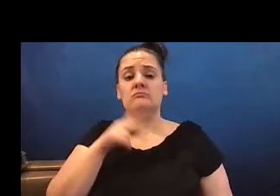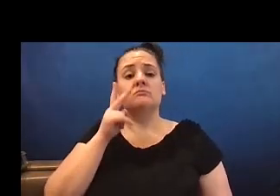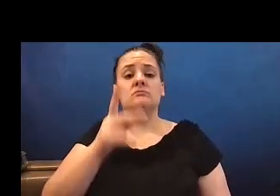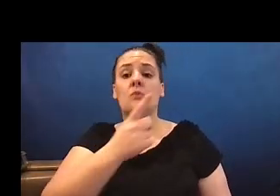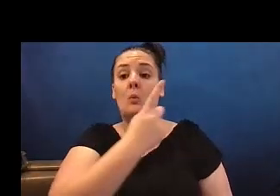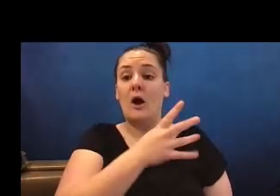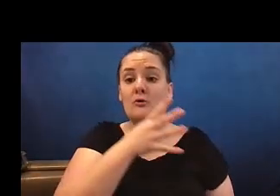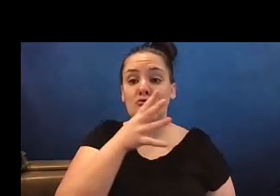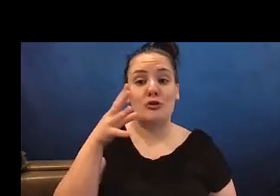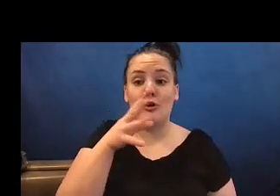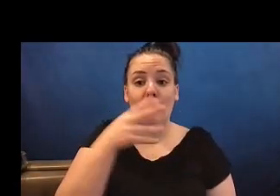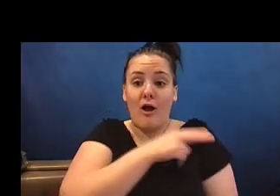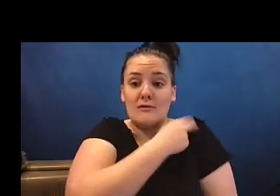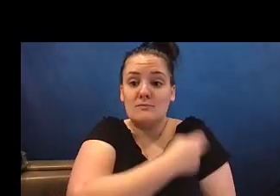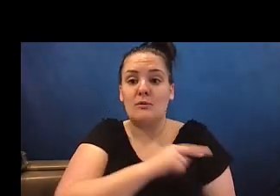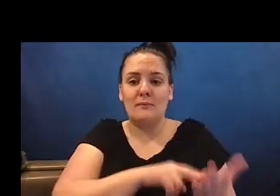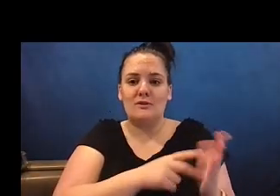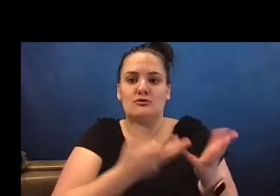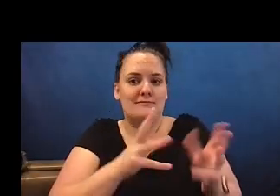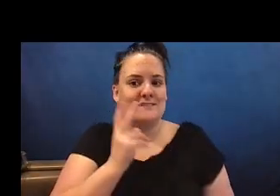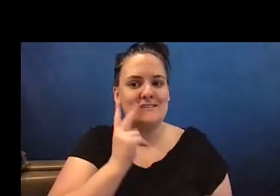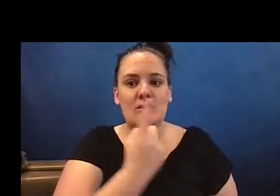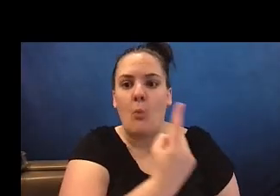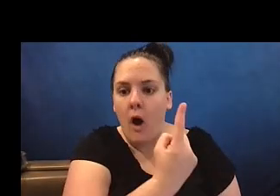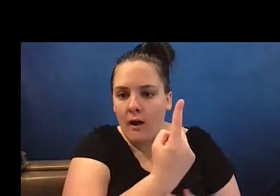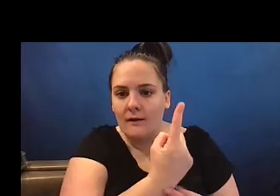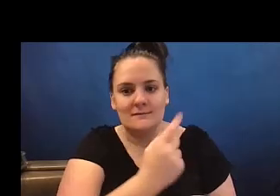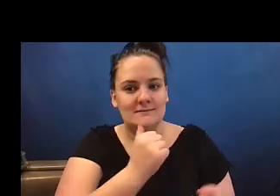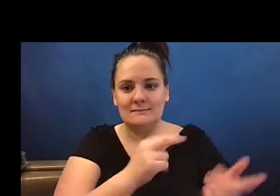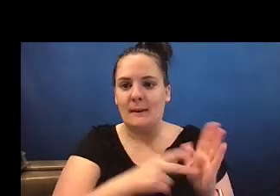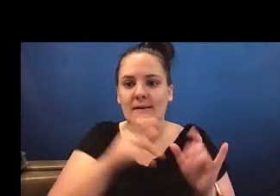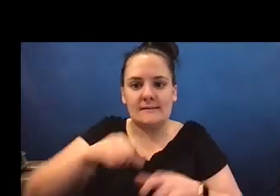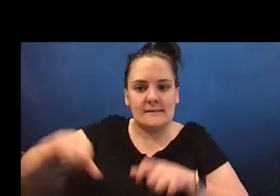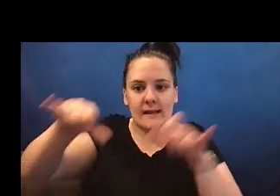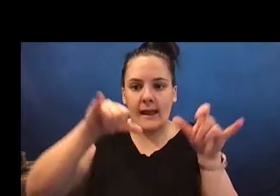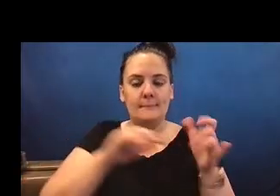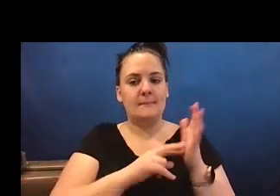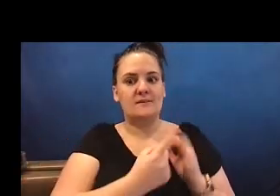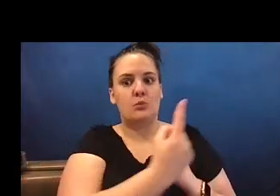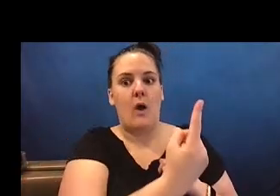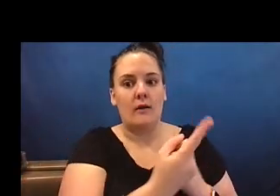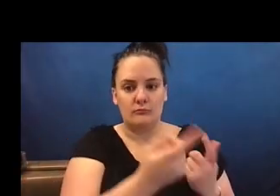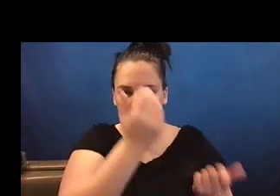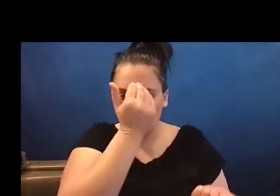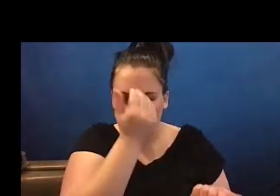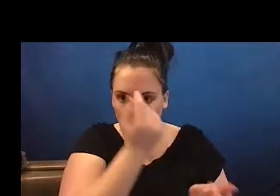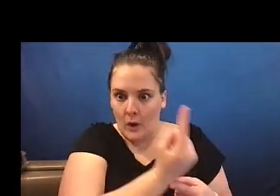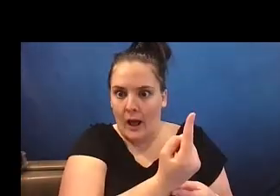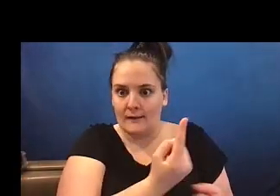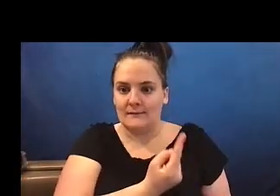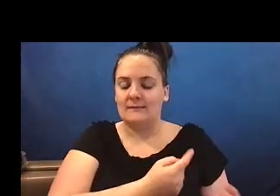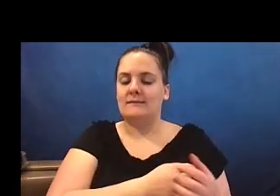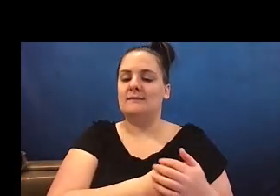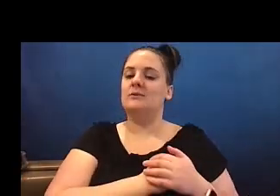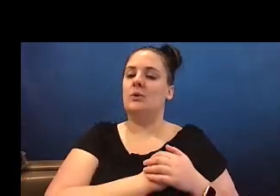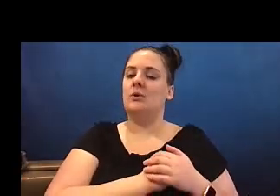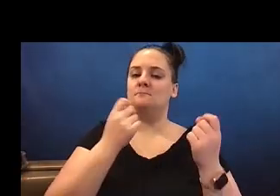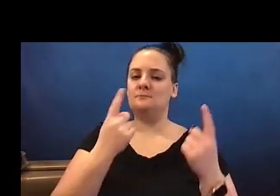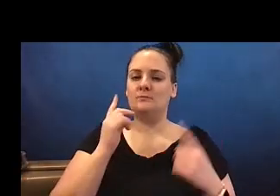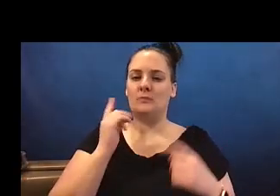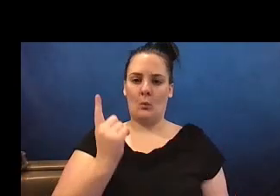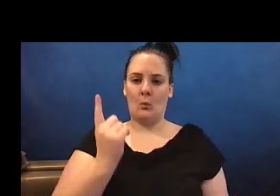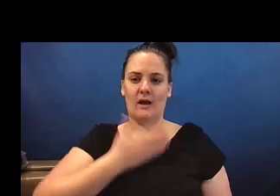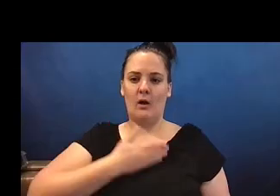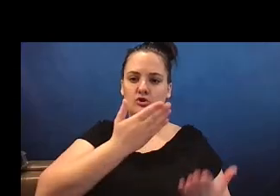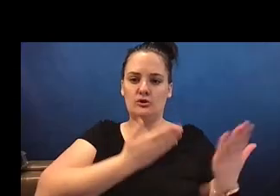hospital, you've seen one rural hospital. So I think we have to try to drive to our communities and find out what are the services that we should